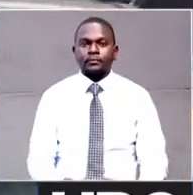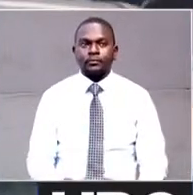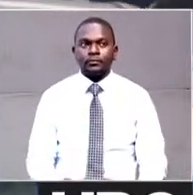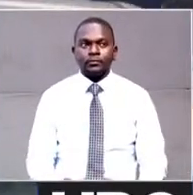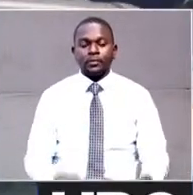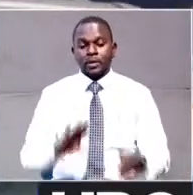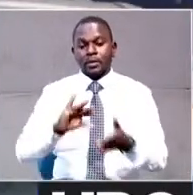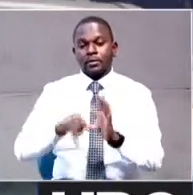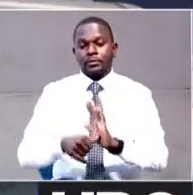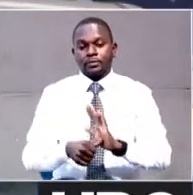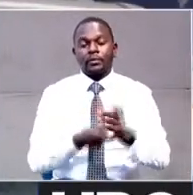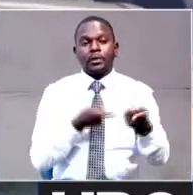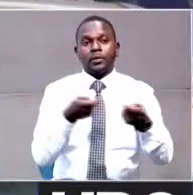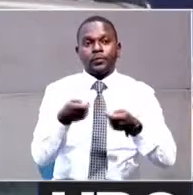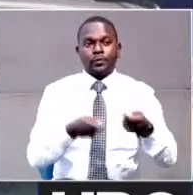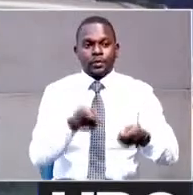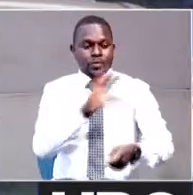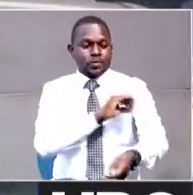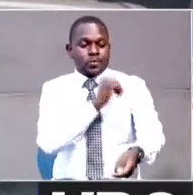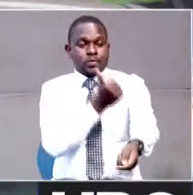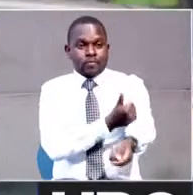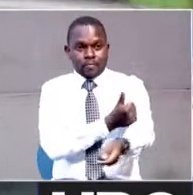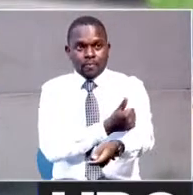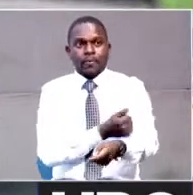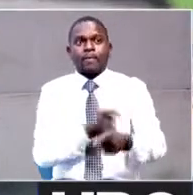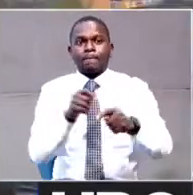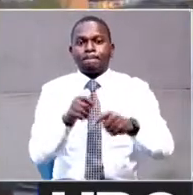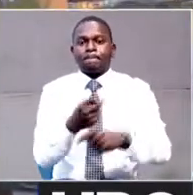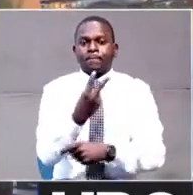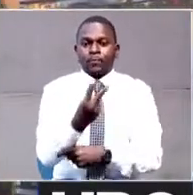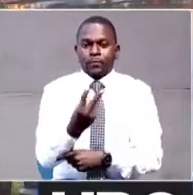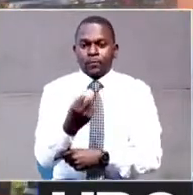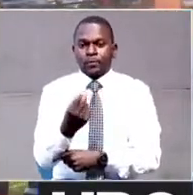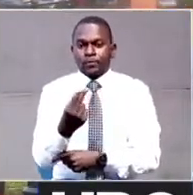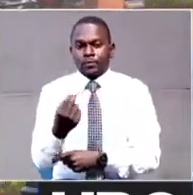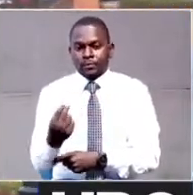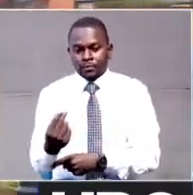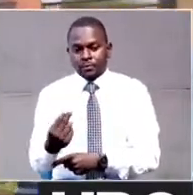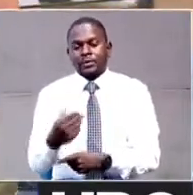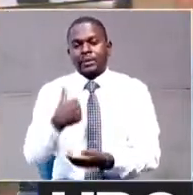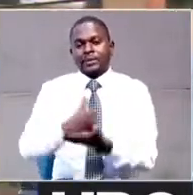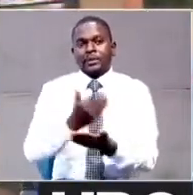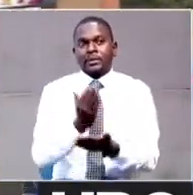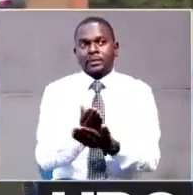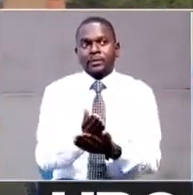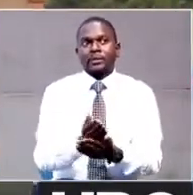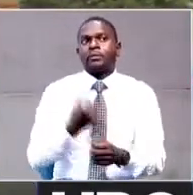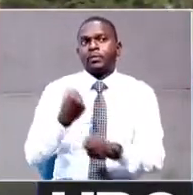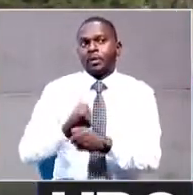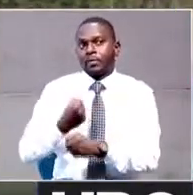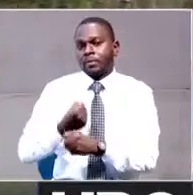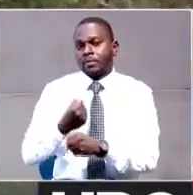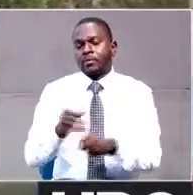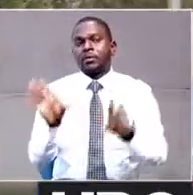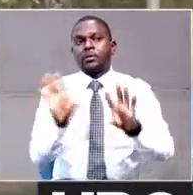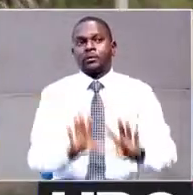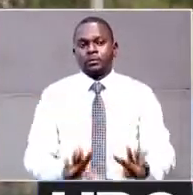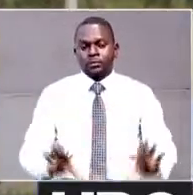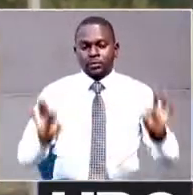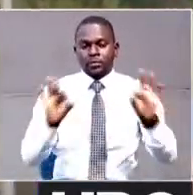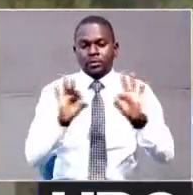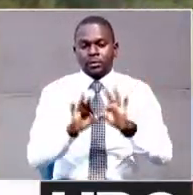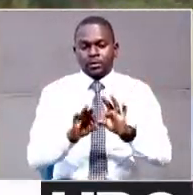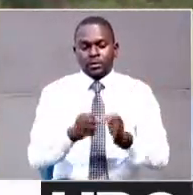The Insurance Regulatory Authority has released its 2021 sector performance, which shows significant growth in the value